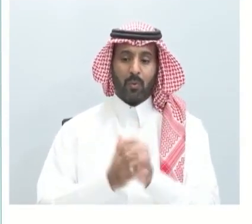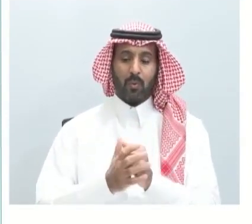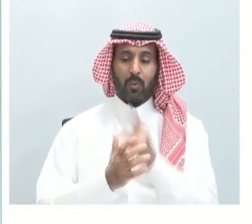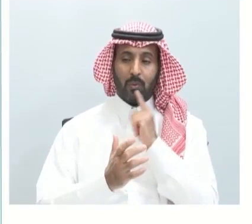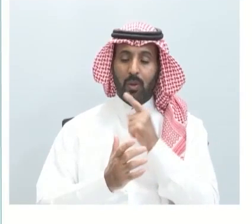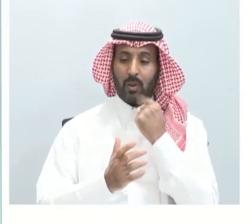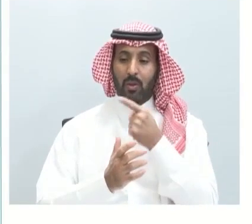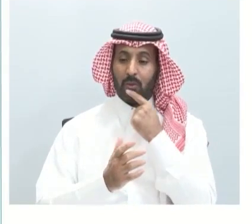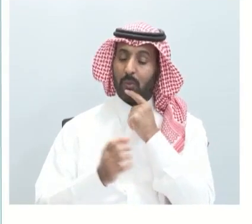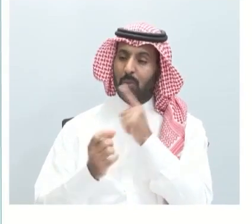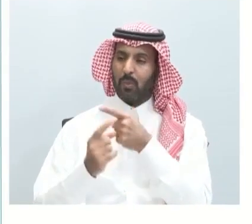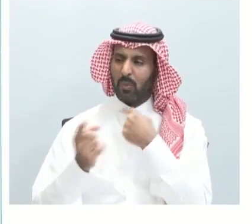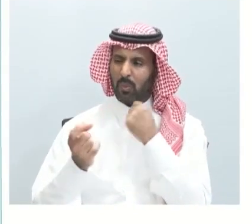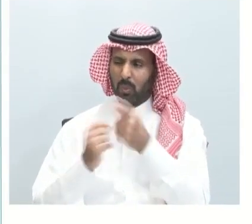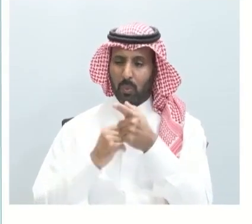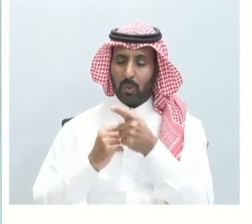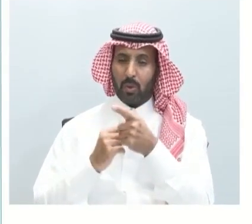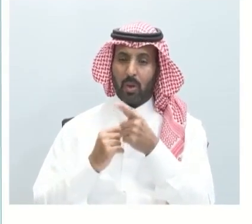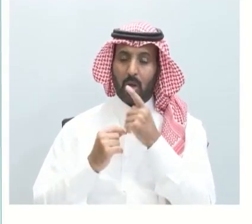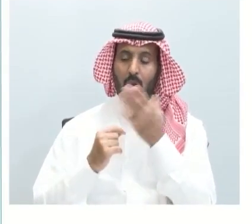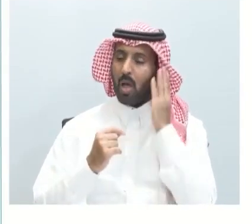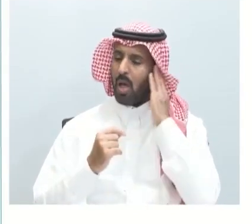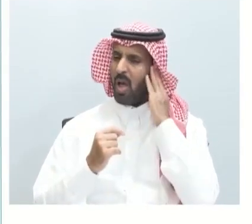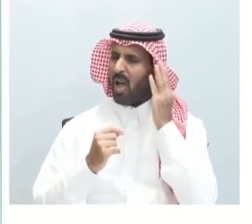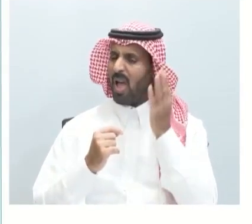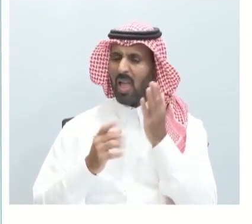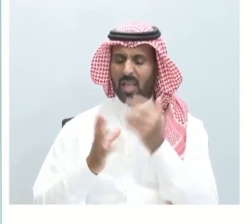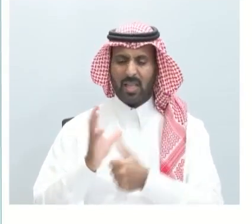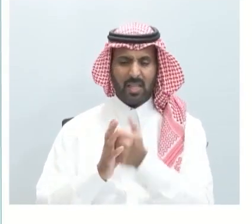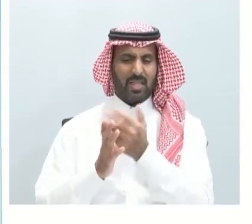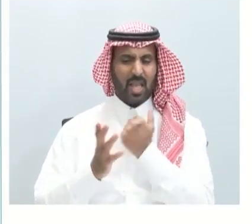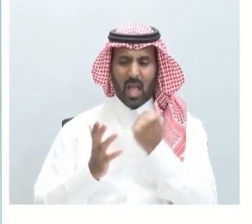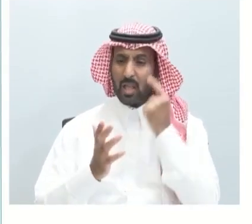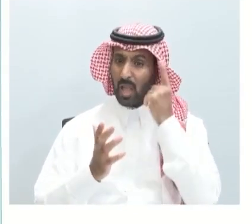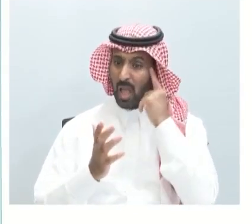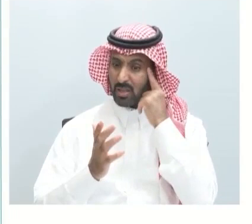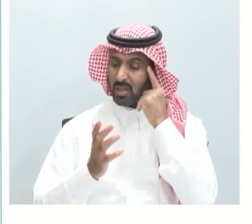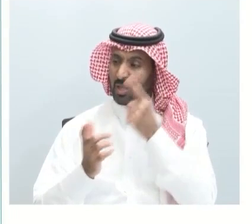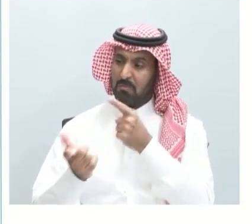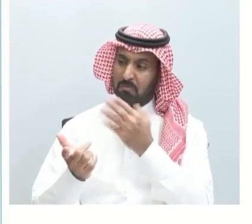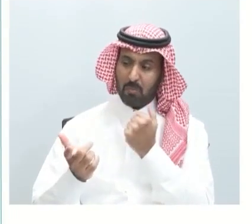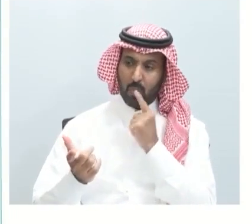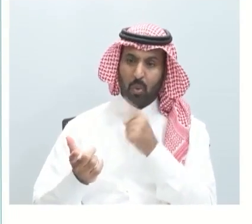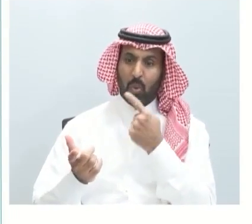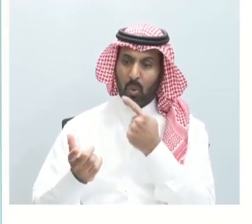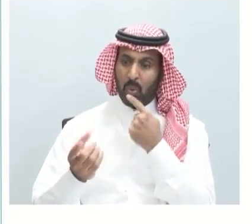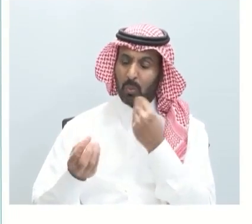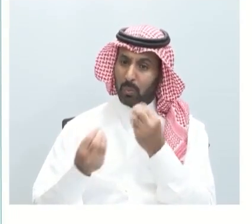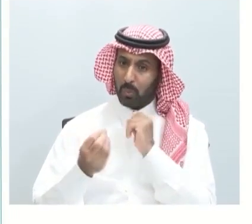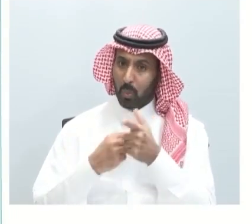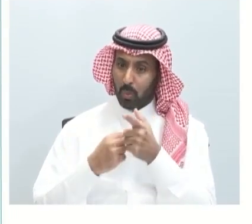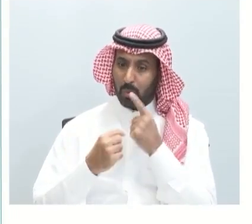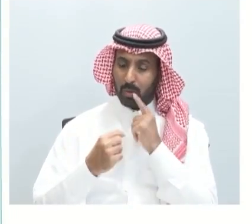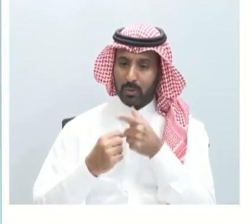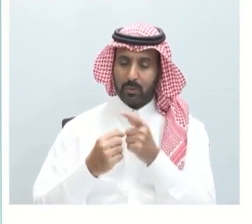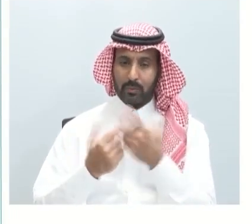he speaks too quickly. I can't understand him. I can't understand him. He speaks too